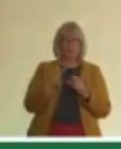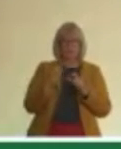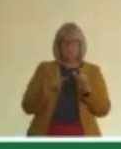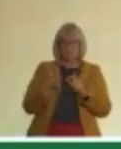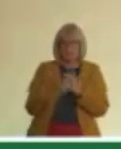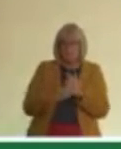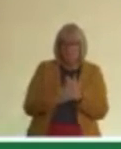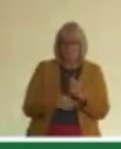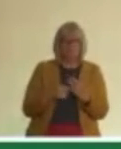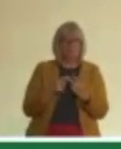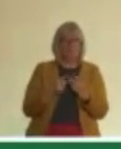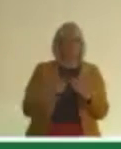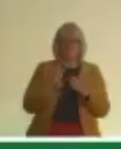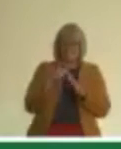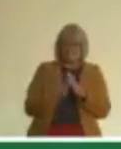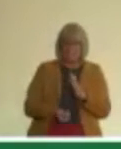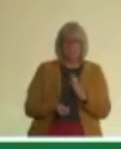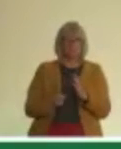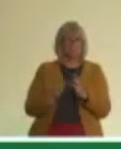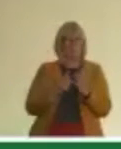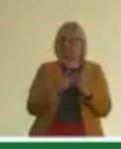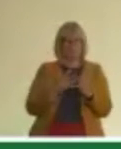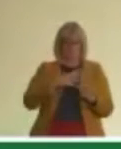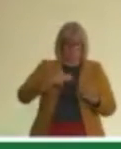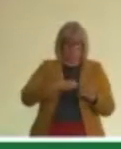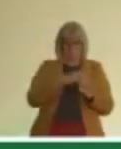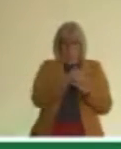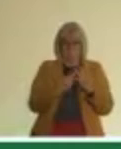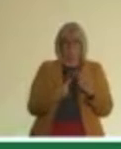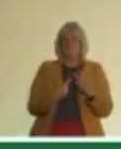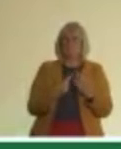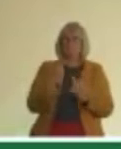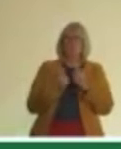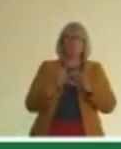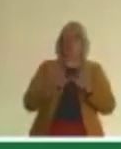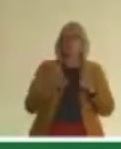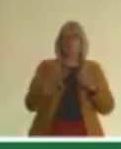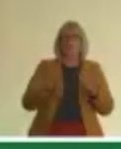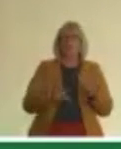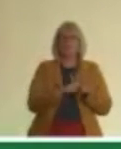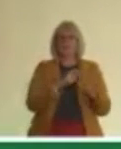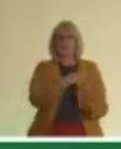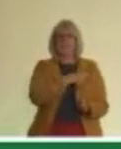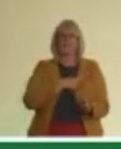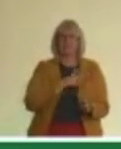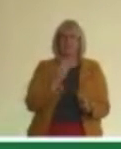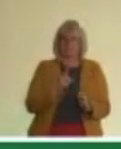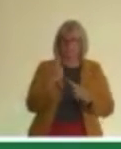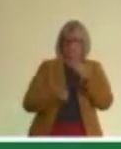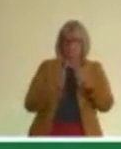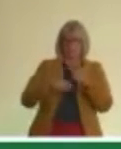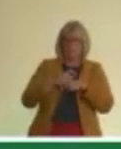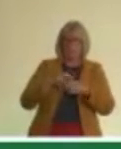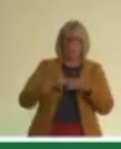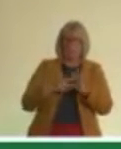neurodiverse people. We need everyone's contribution, not just to be candidates, but to be organisers too. This is everyone's responsibility. Let's take it with the